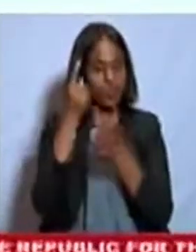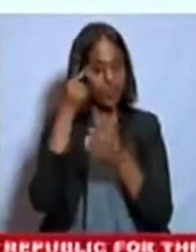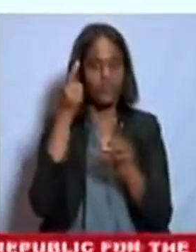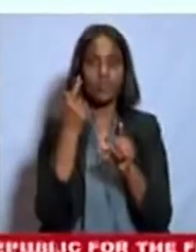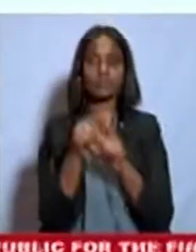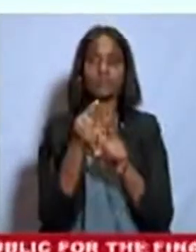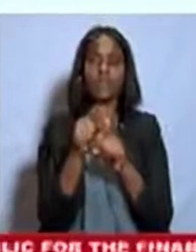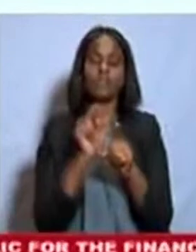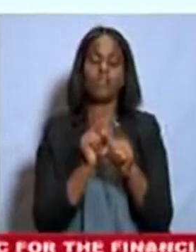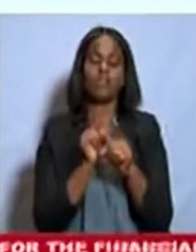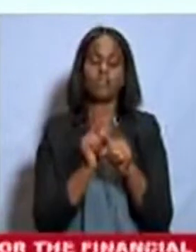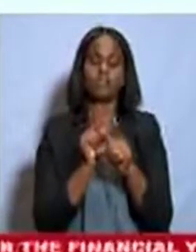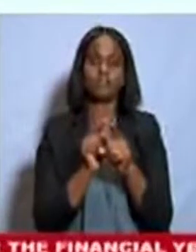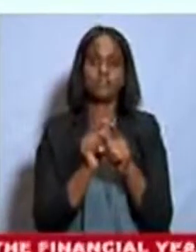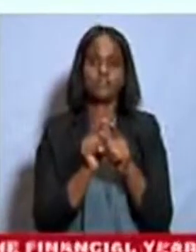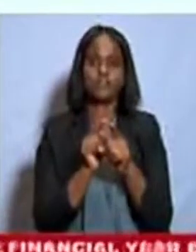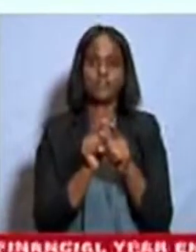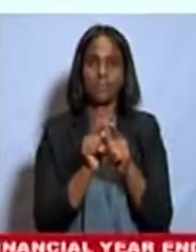December.